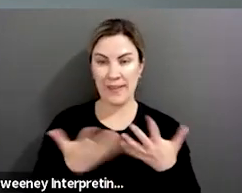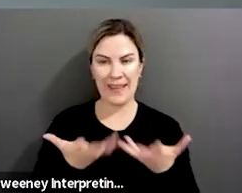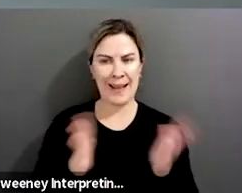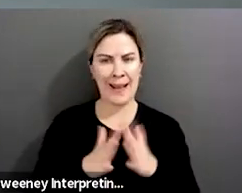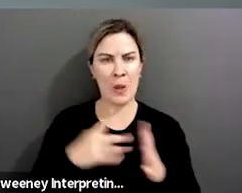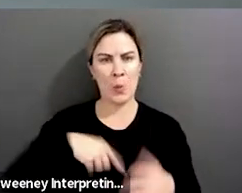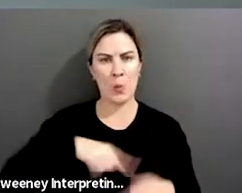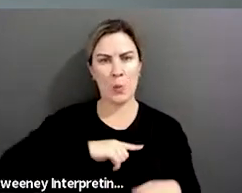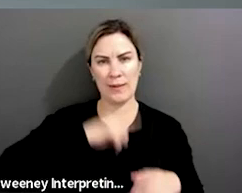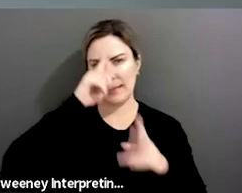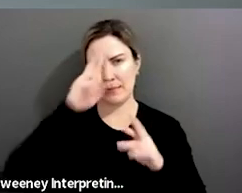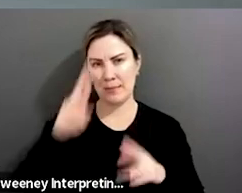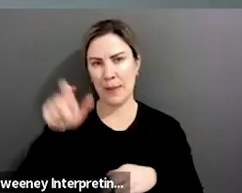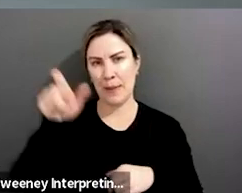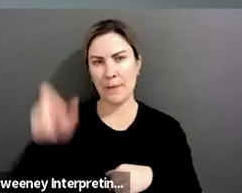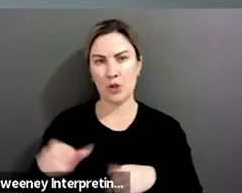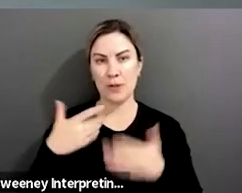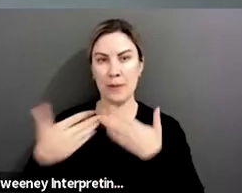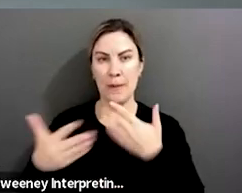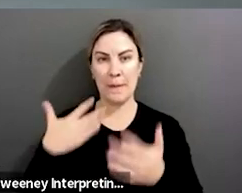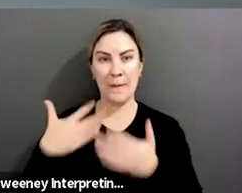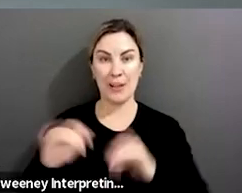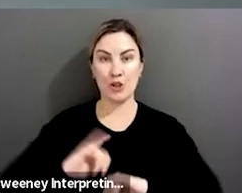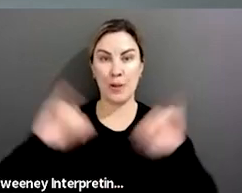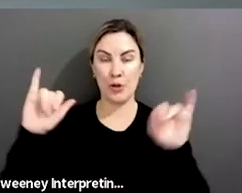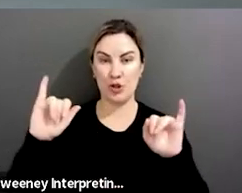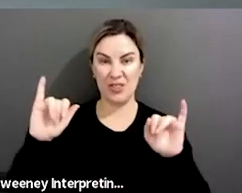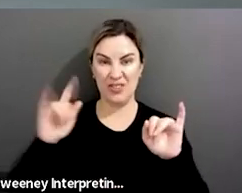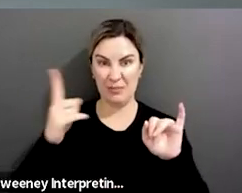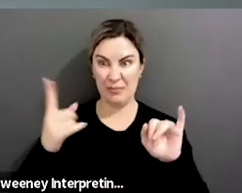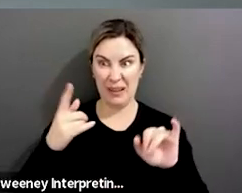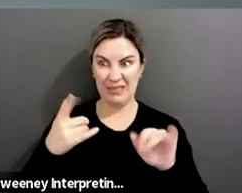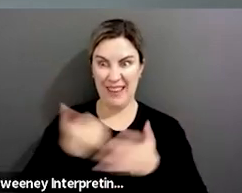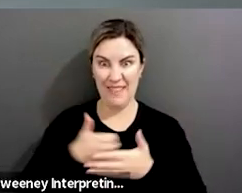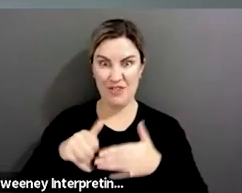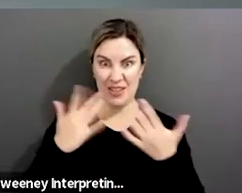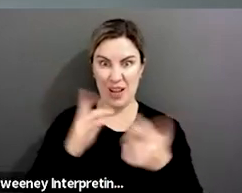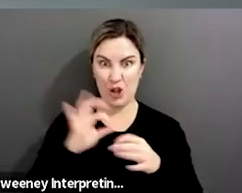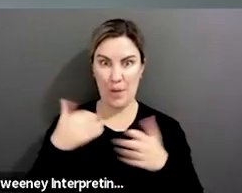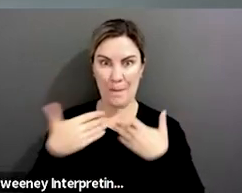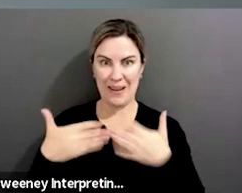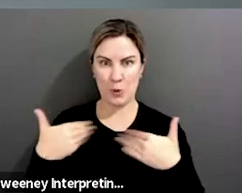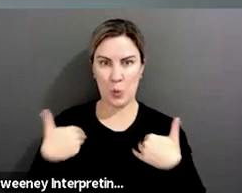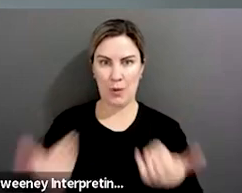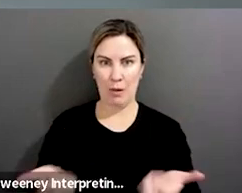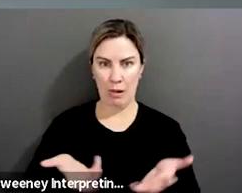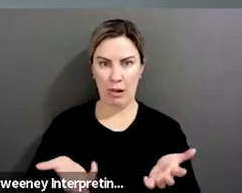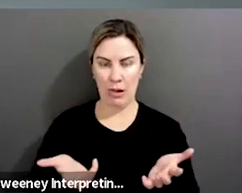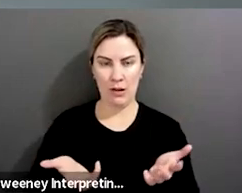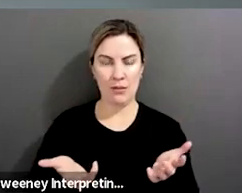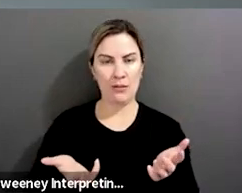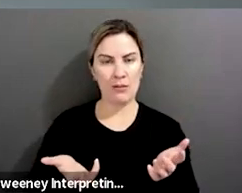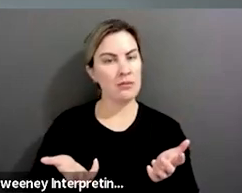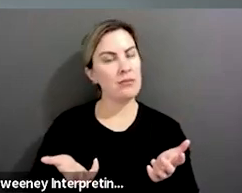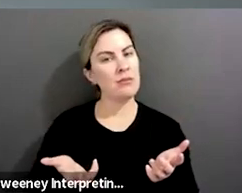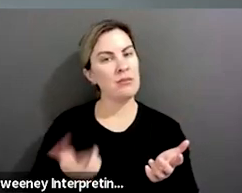to be managing in an emergency when they're not managing very well in the everyday. And it has really given rise to